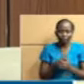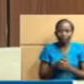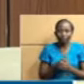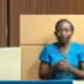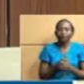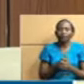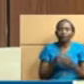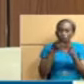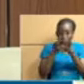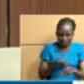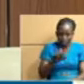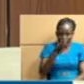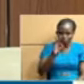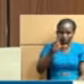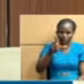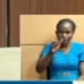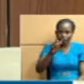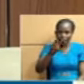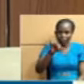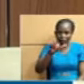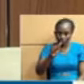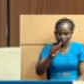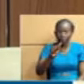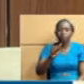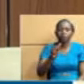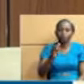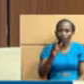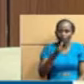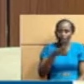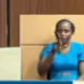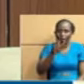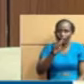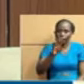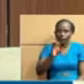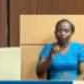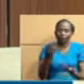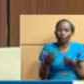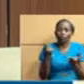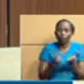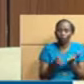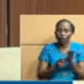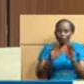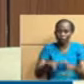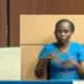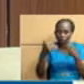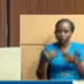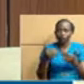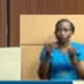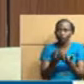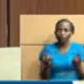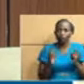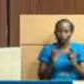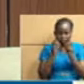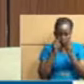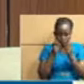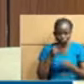with me here the Honourable Flavia Kabahenda Rwabhoro, who is the Uganda Parliamentary Forum on Social Protection. Delighted to be